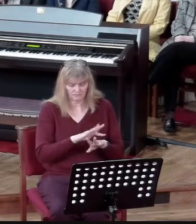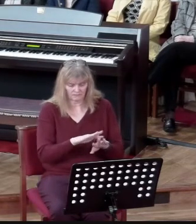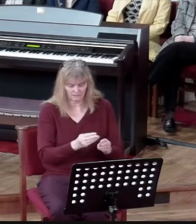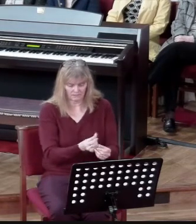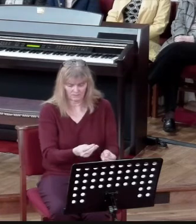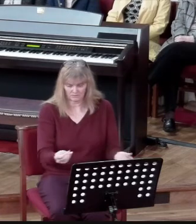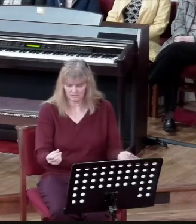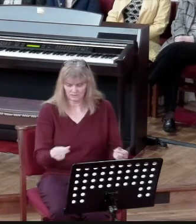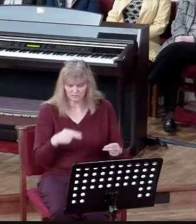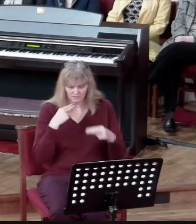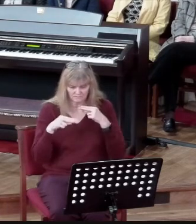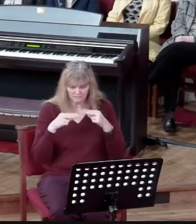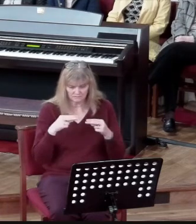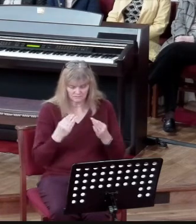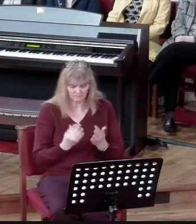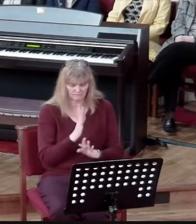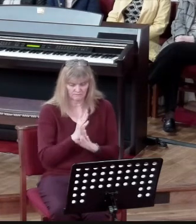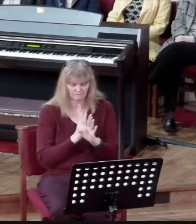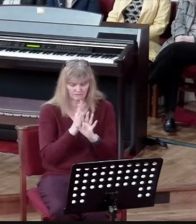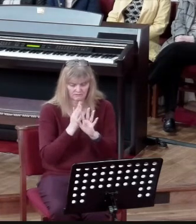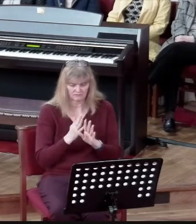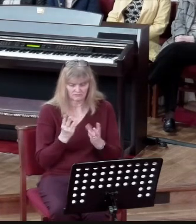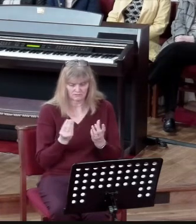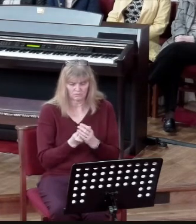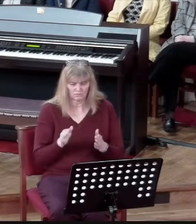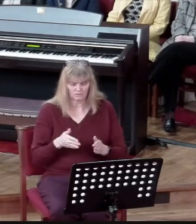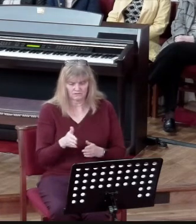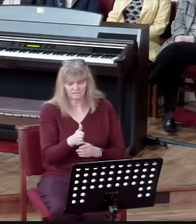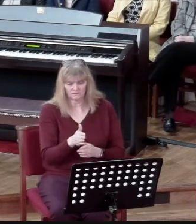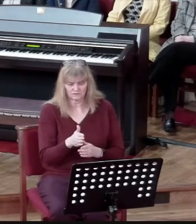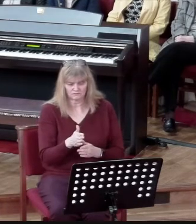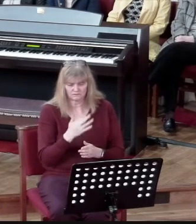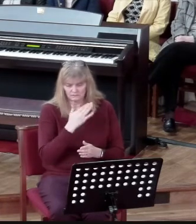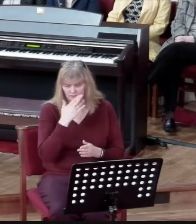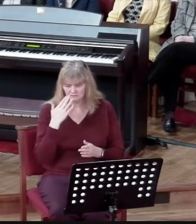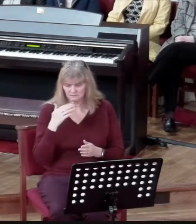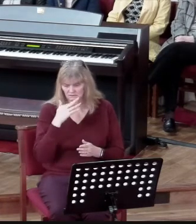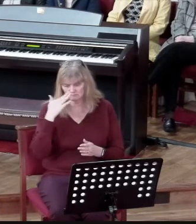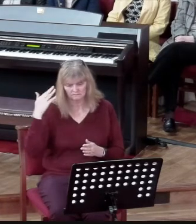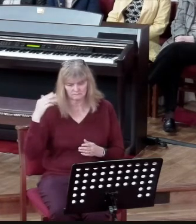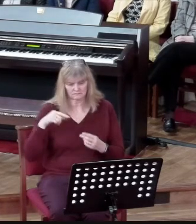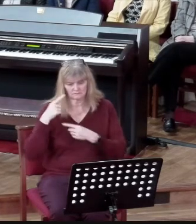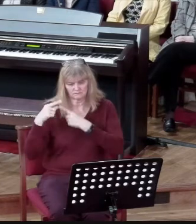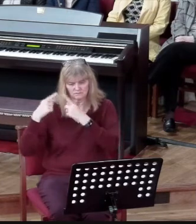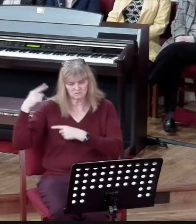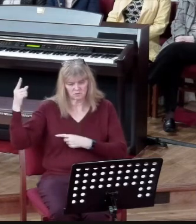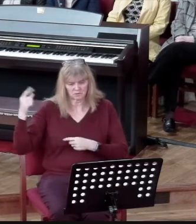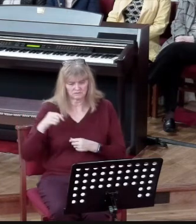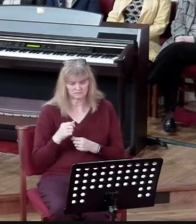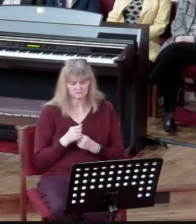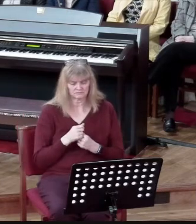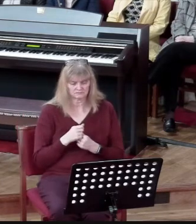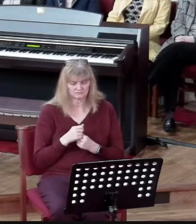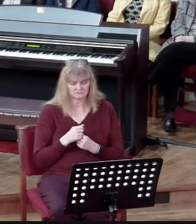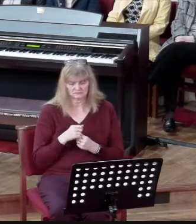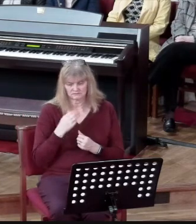over a charcoal fire, the smell of fish and the smell of smoke and the taste and smell of